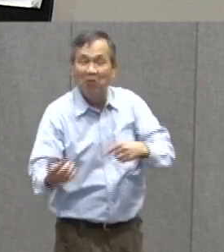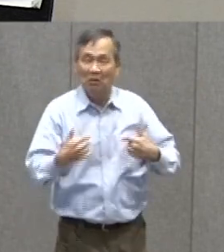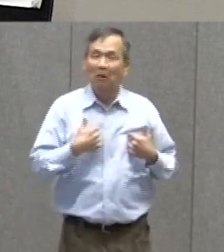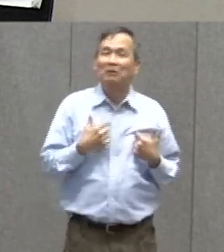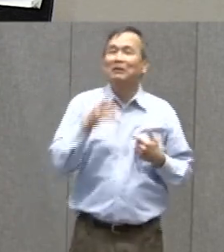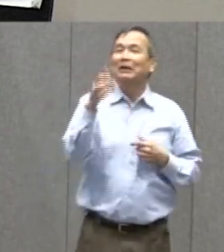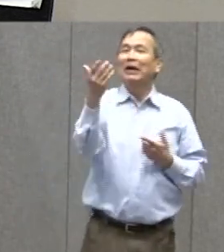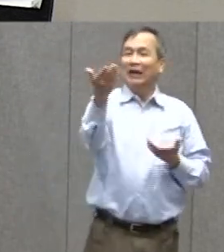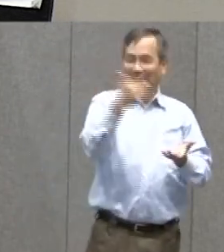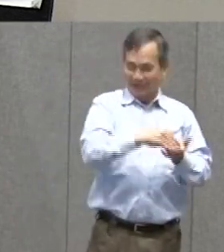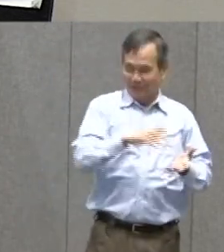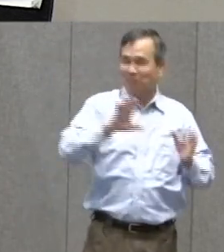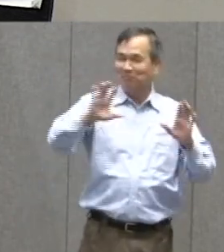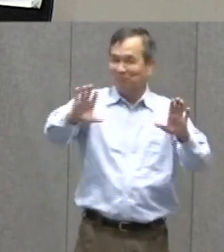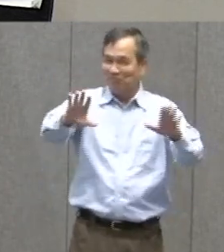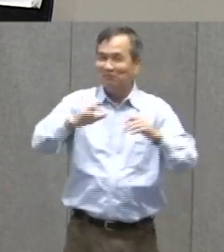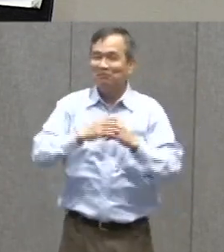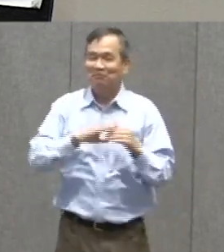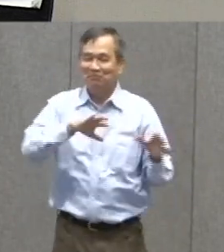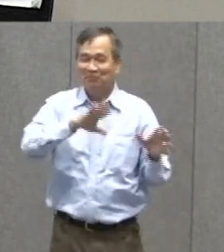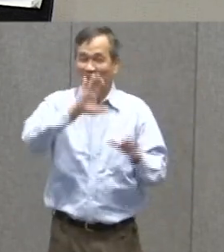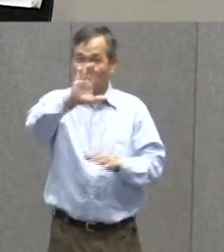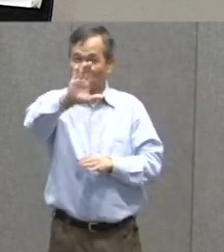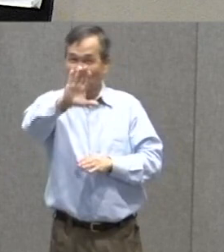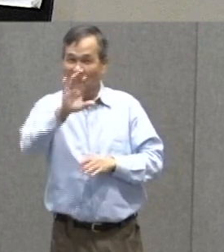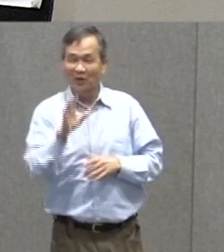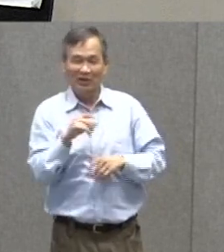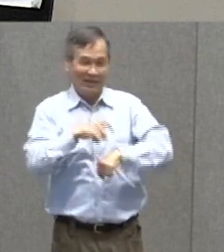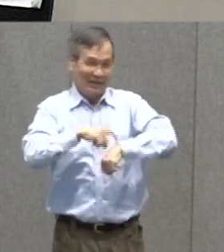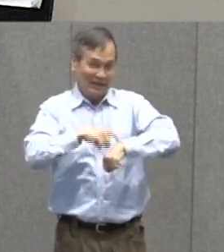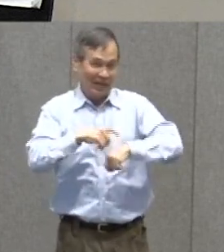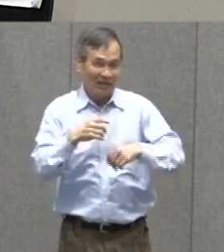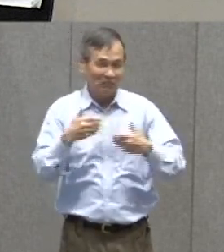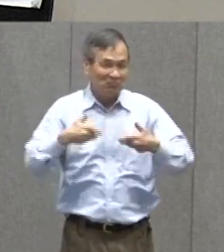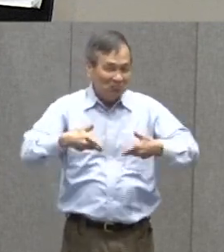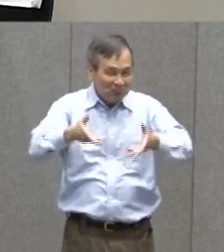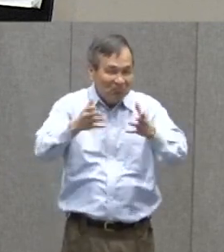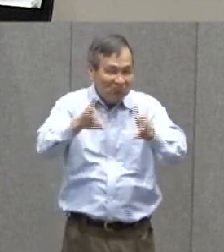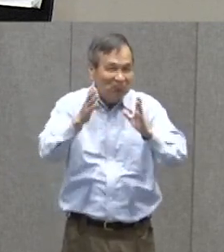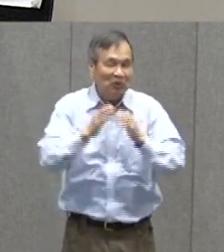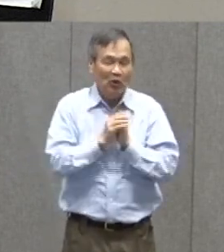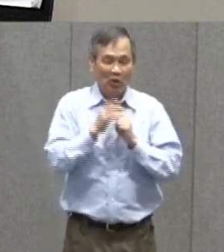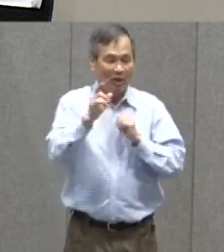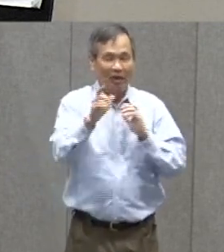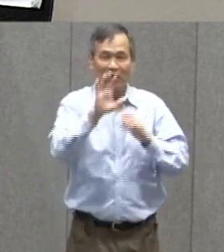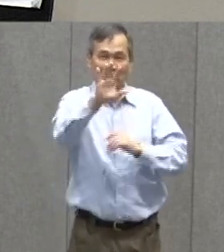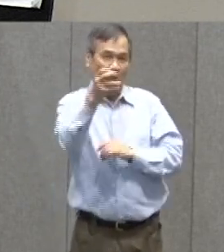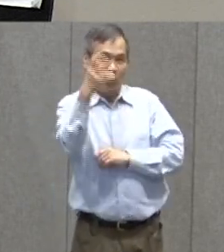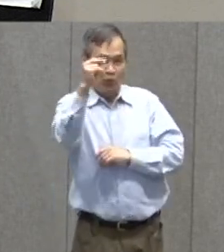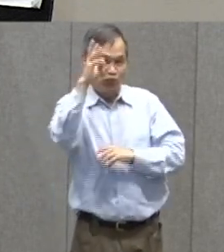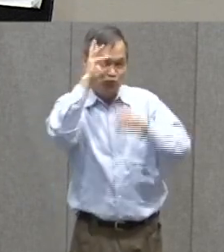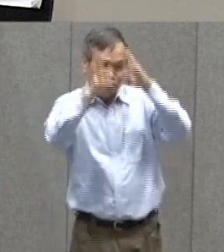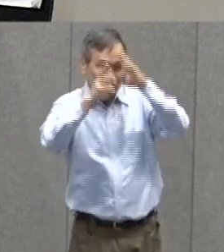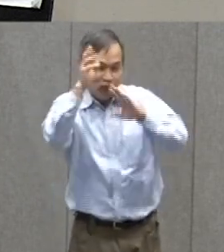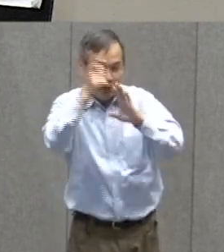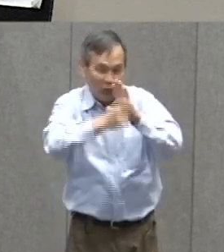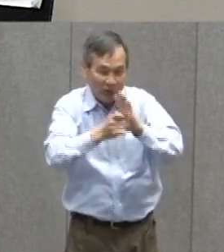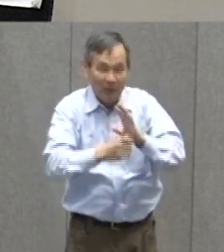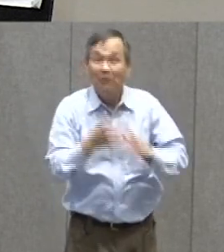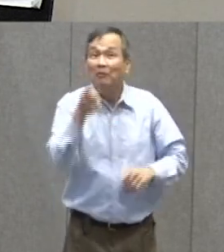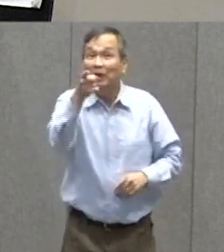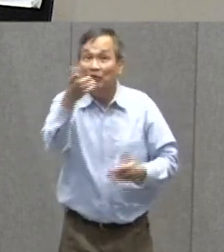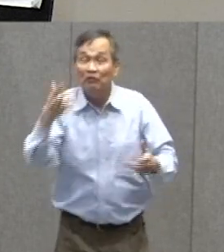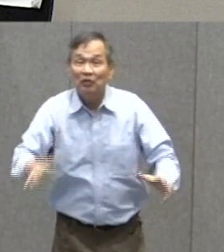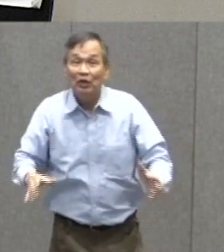you, again, just a little bit of time to kind of rearrange your question there, because if you wrote questions that